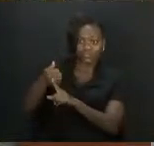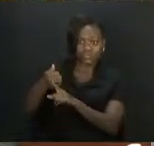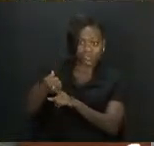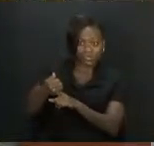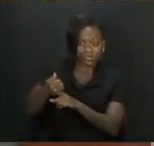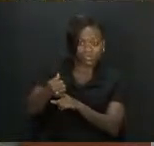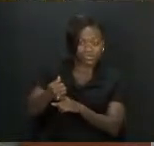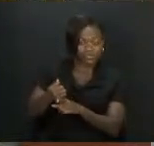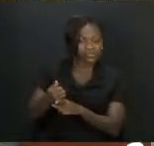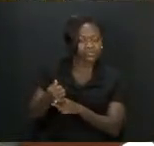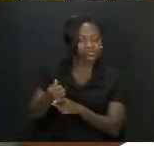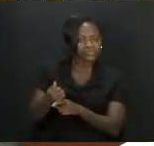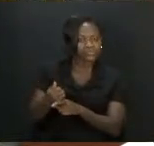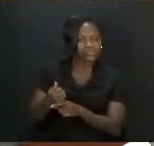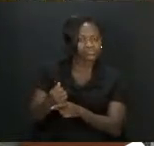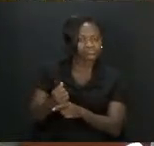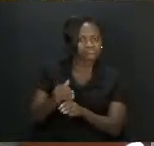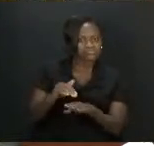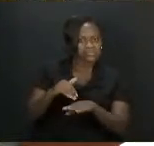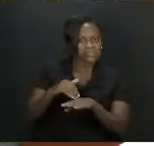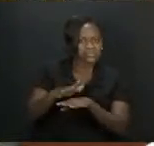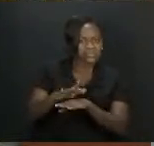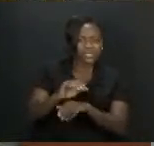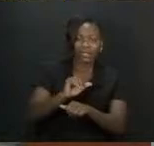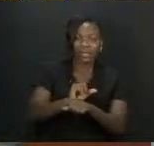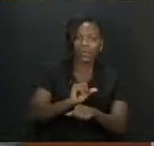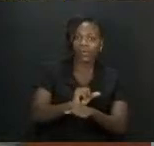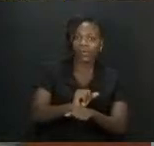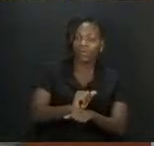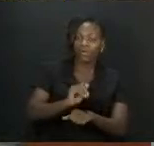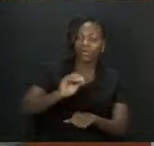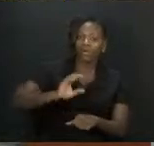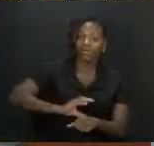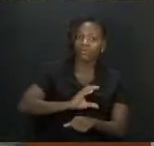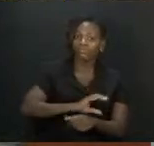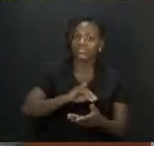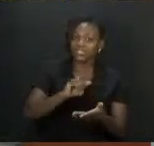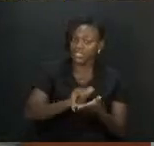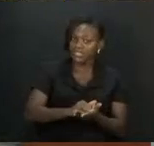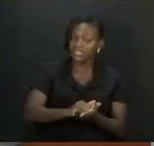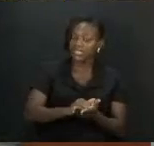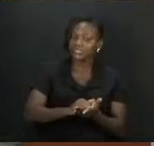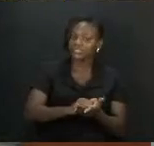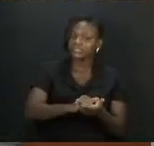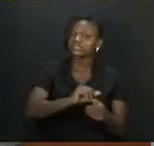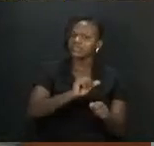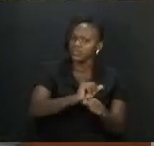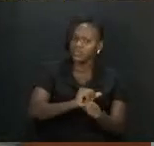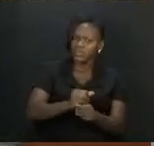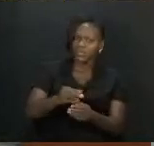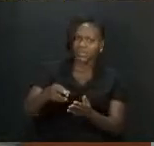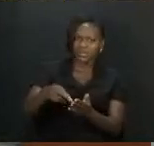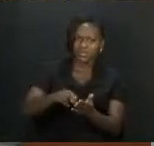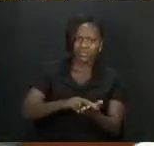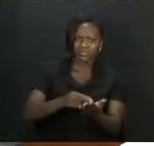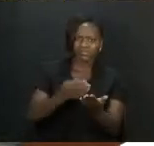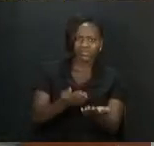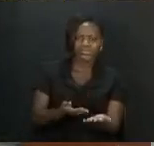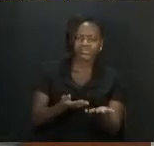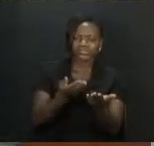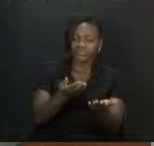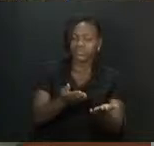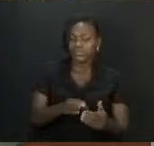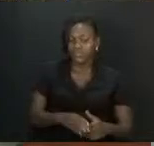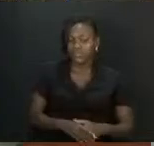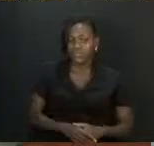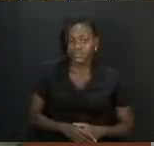to committees. And those referrals will be attended to, a report will be presented. So the picture shouldn't be painted